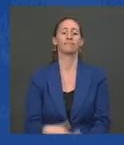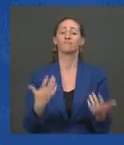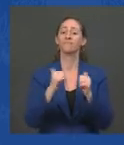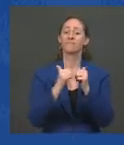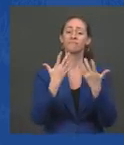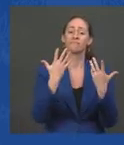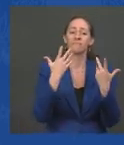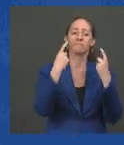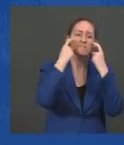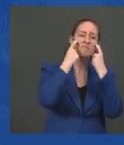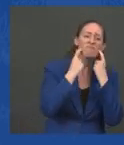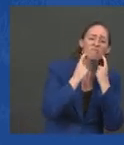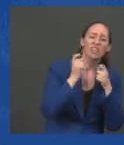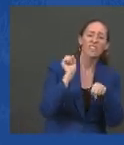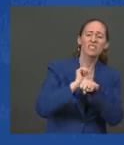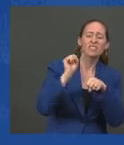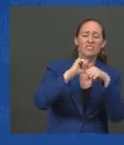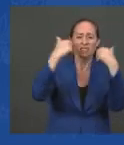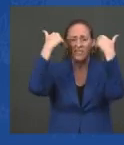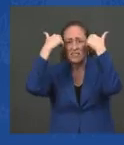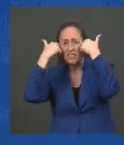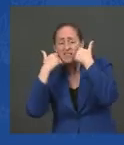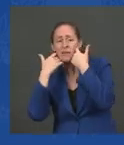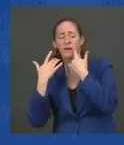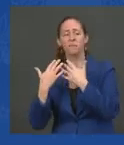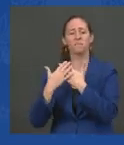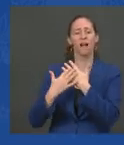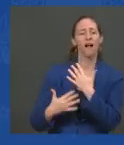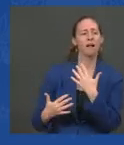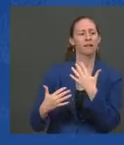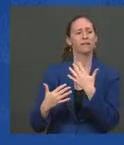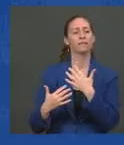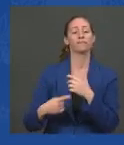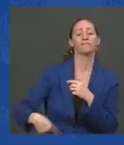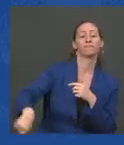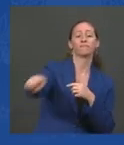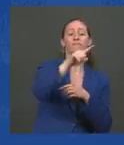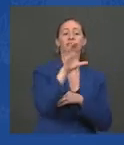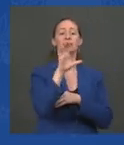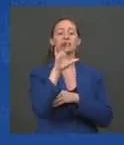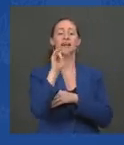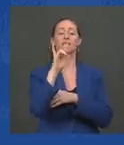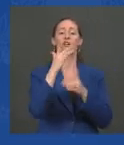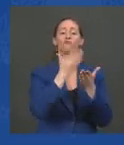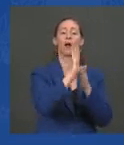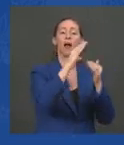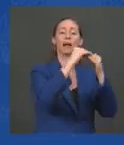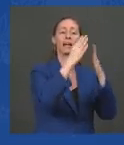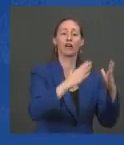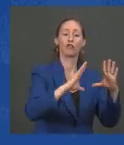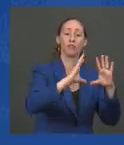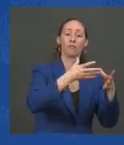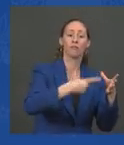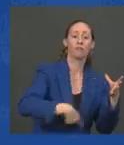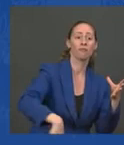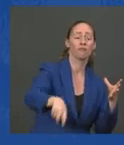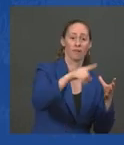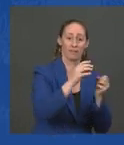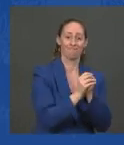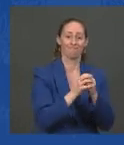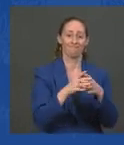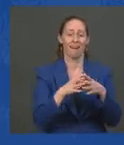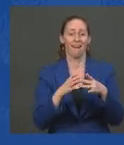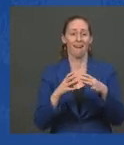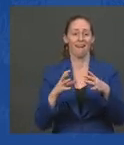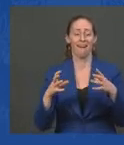blood. The leaders of the civil rights movement and the coalition they built won the